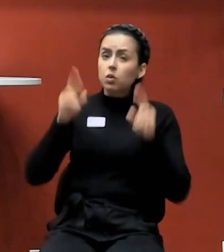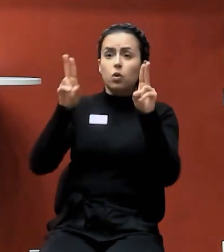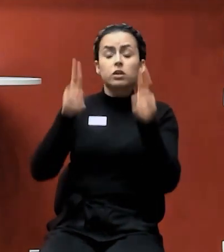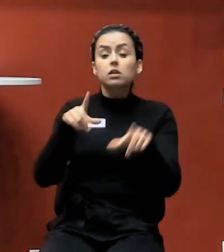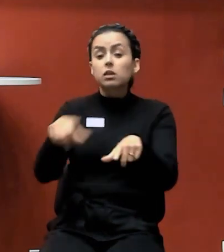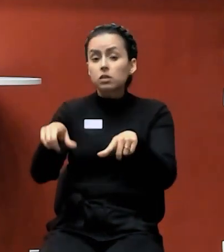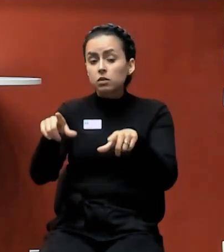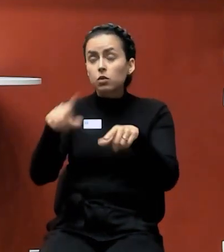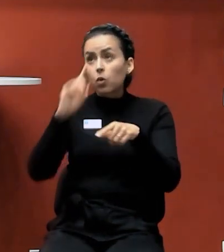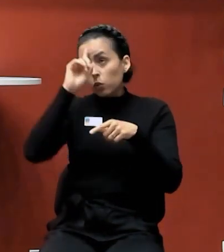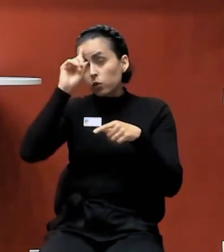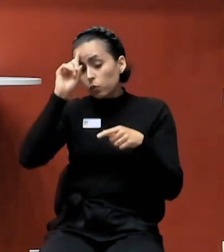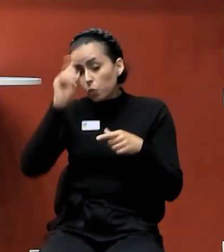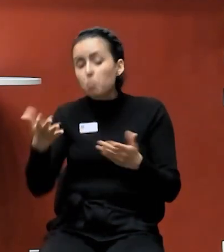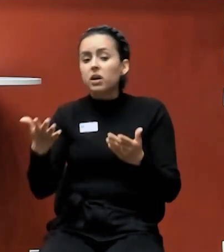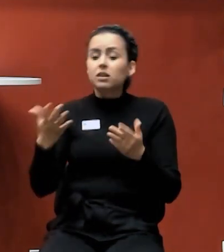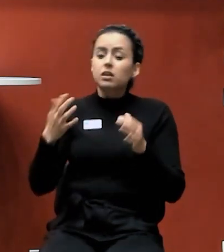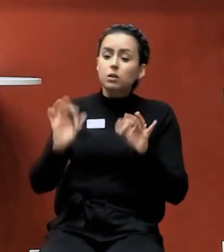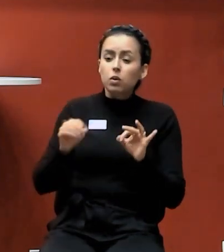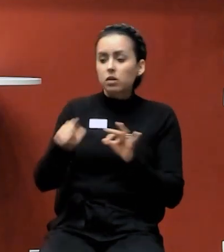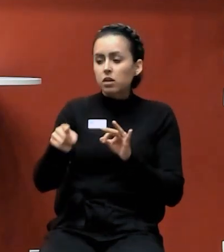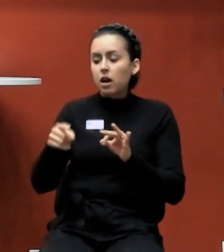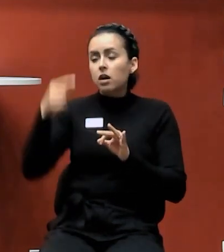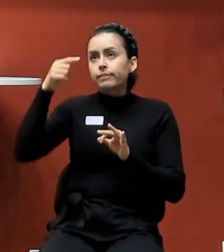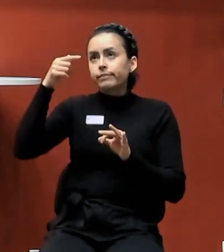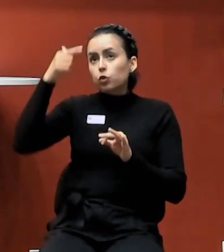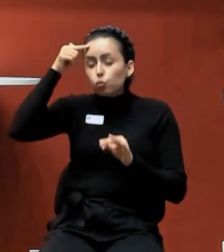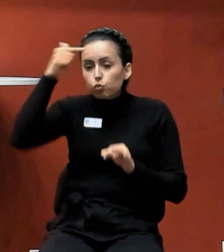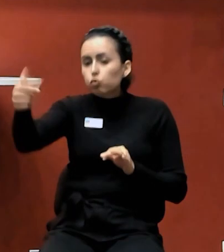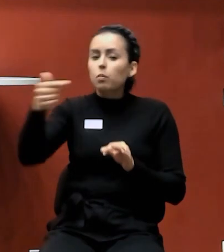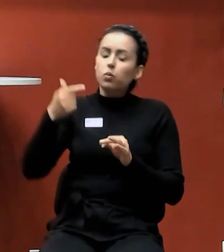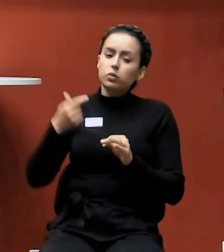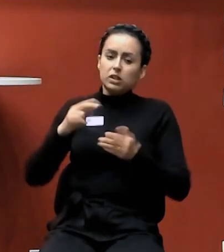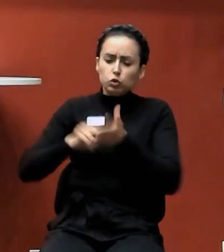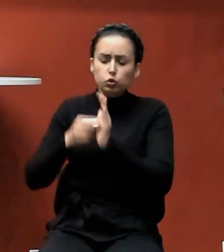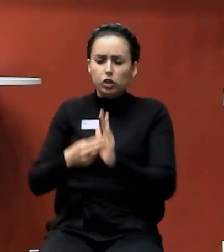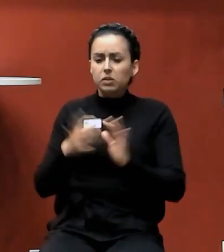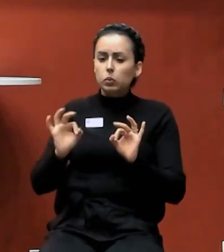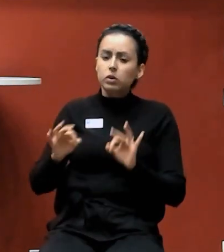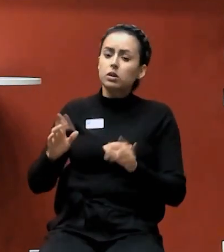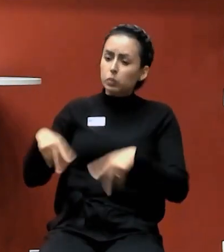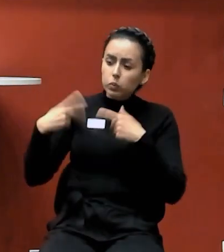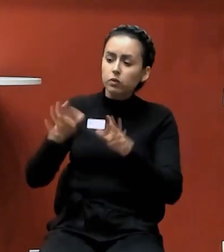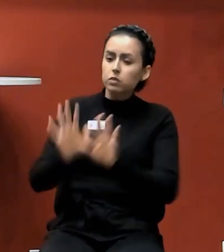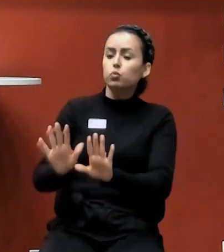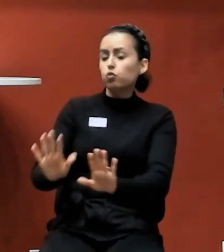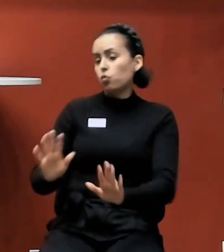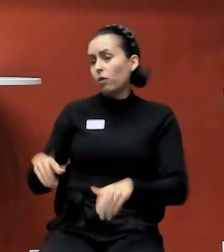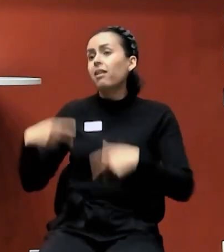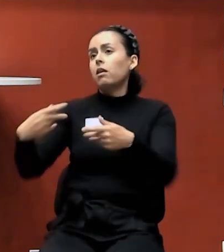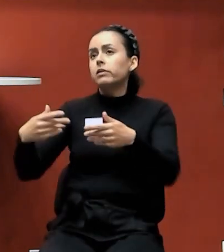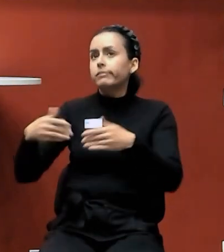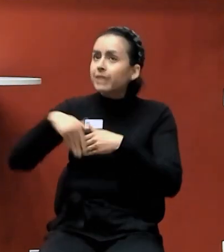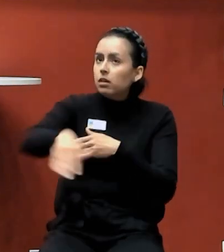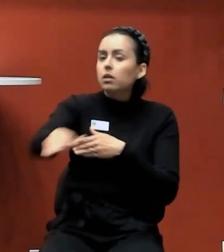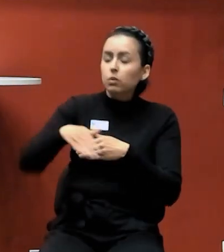the different things that are holding these different systems and beliefs still relevant to this day? So, yeah, how to